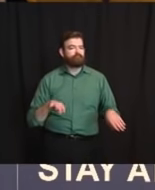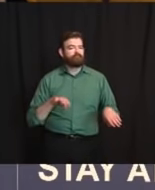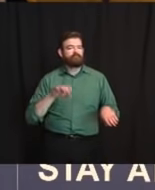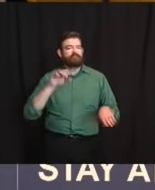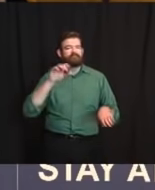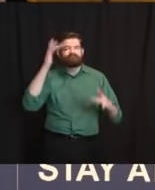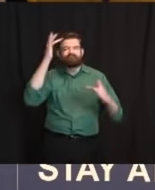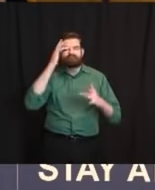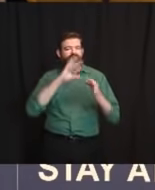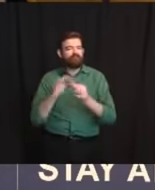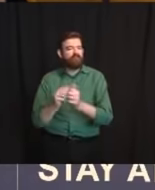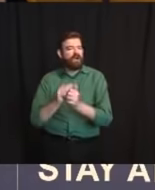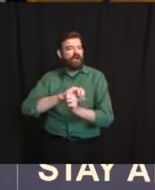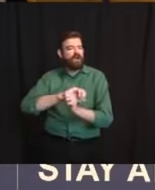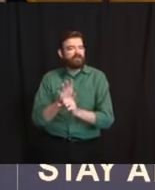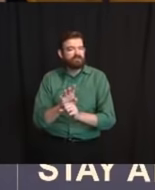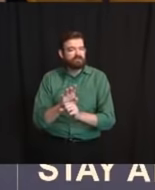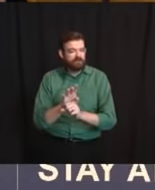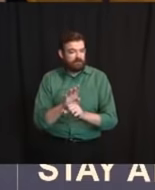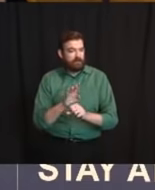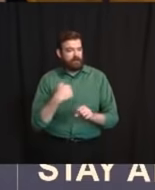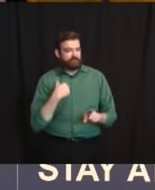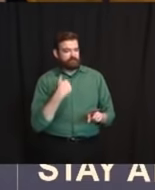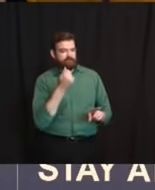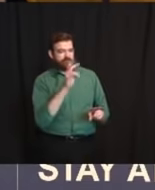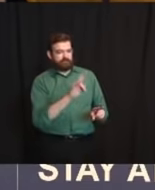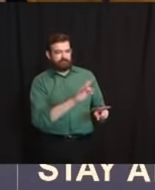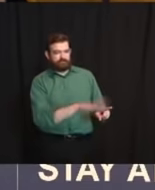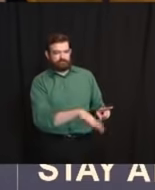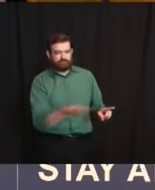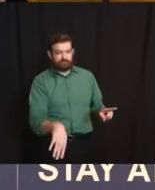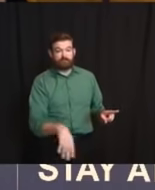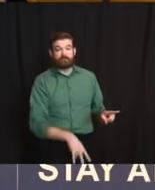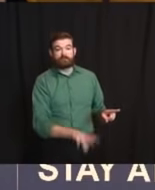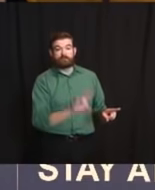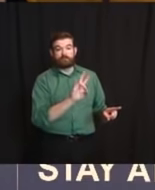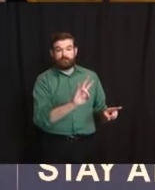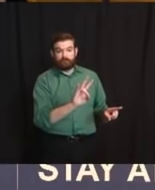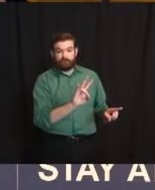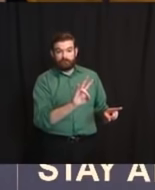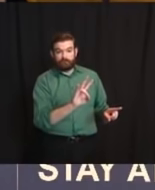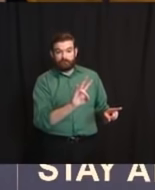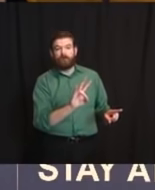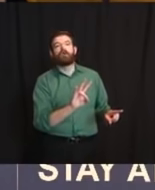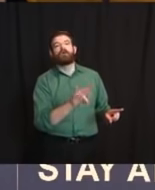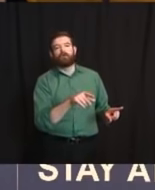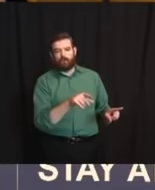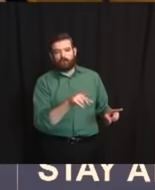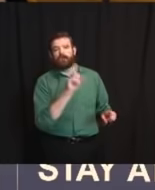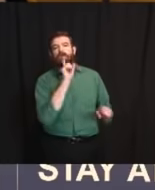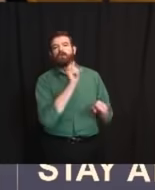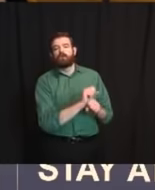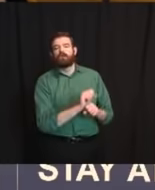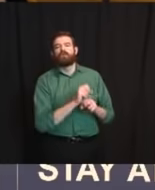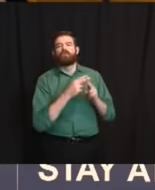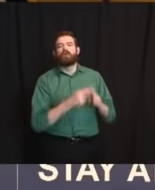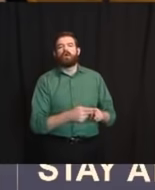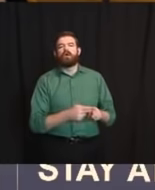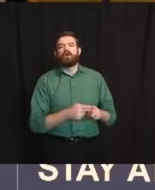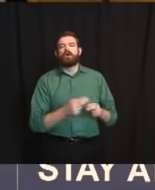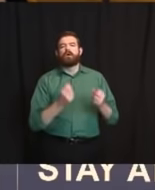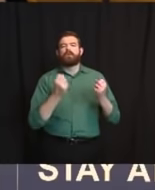7 fit the case definition of multisystem inflammatory syndrome in children.